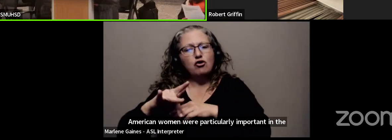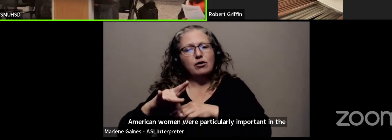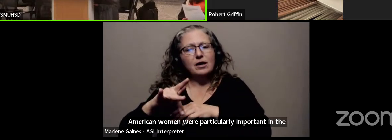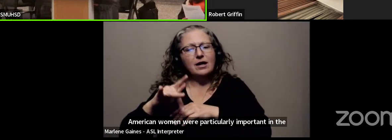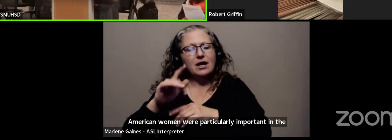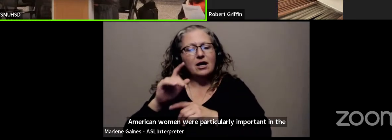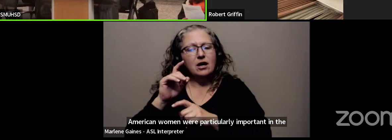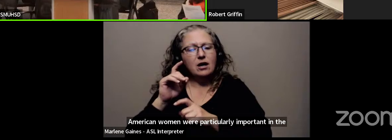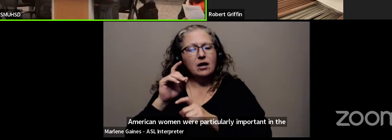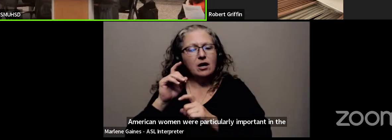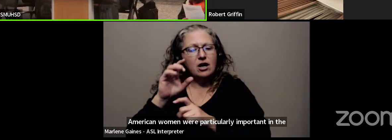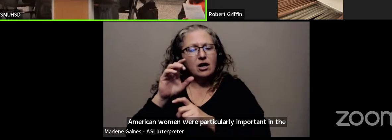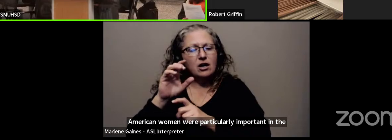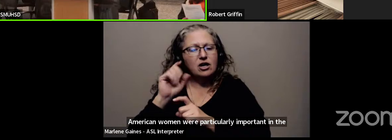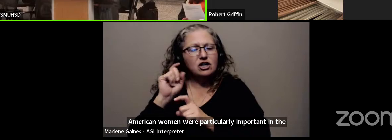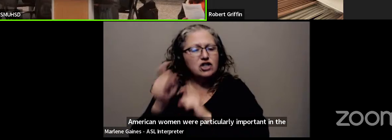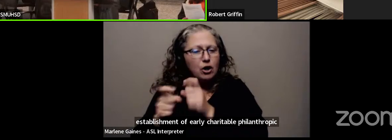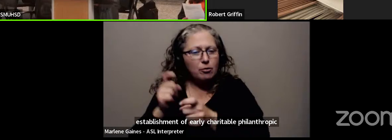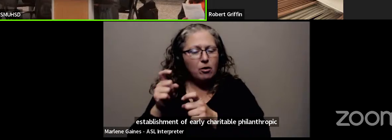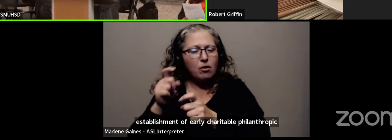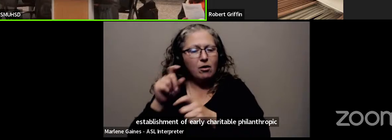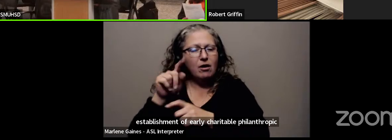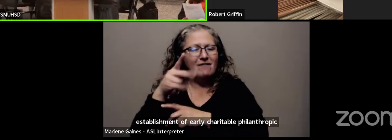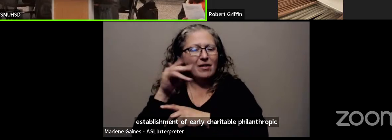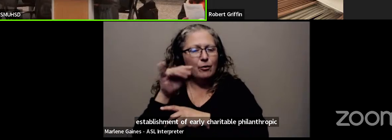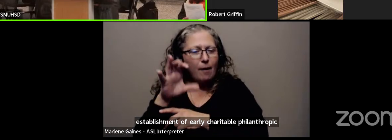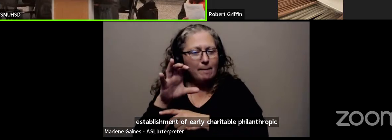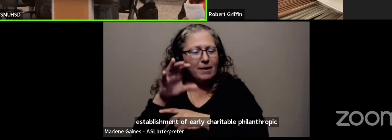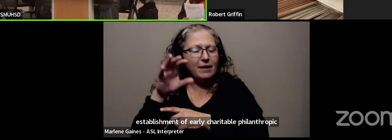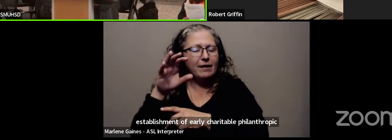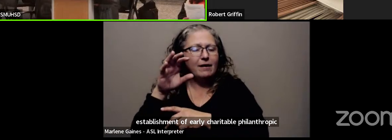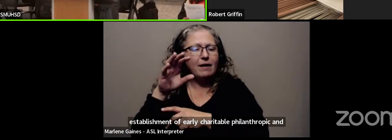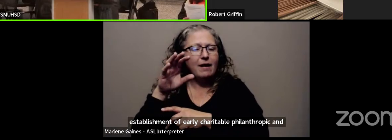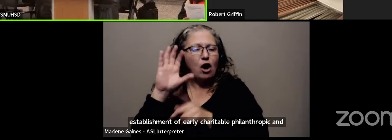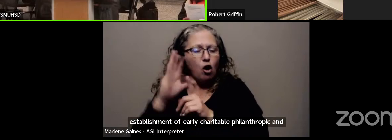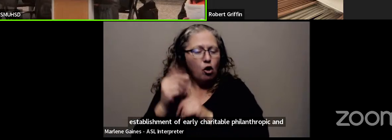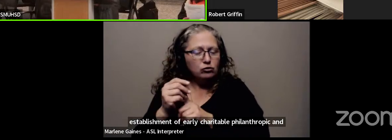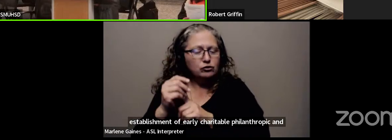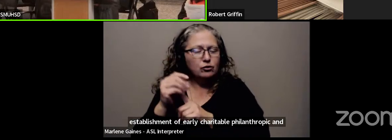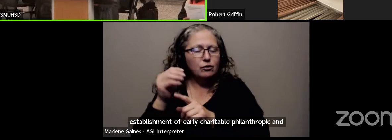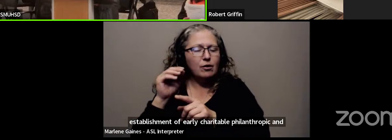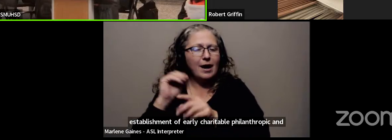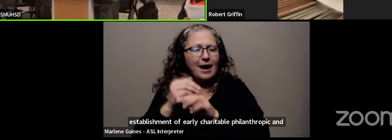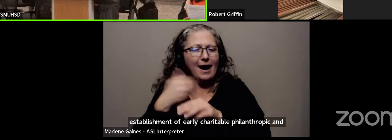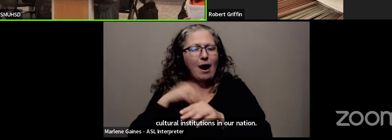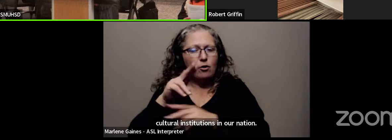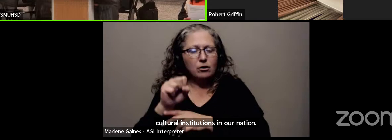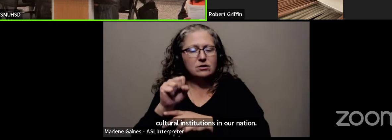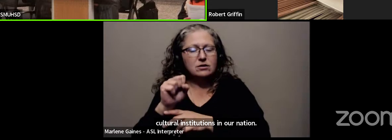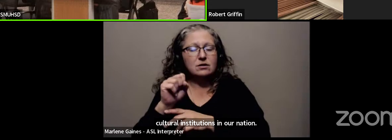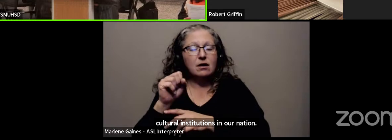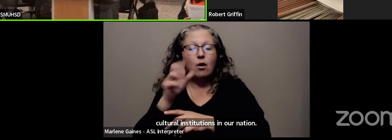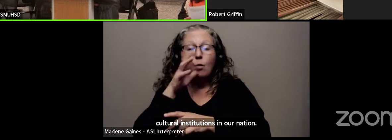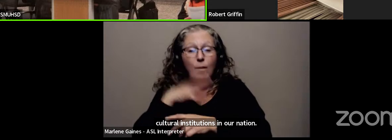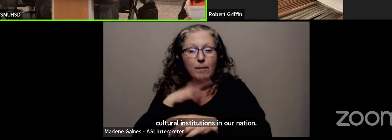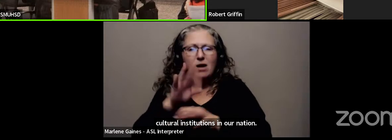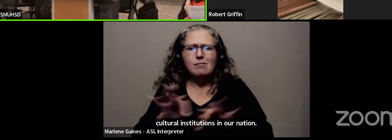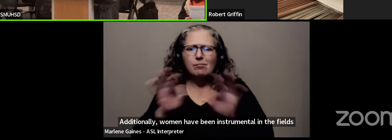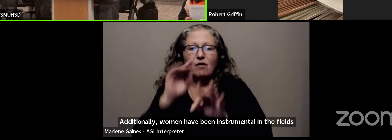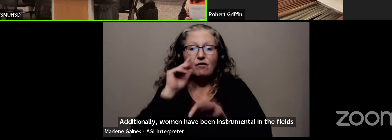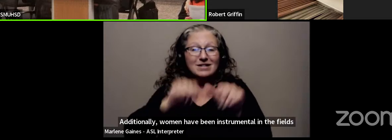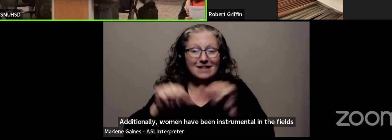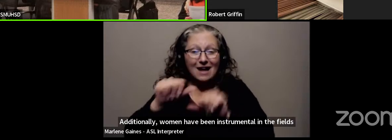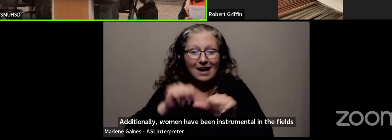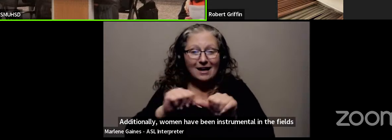charitable, philanthropic, and cultural institutions in our nation. Additionally, women have been instrumental in the fields of science,